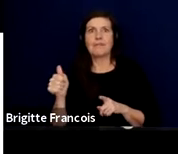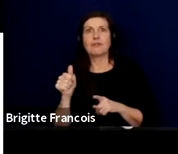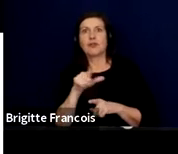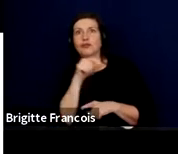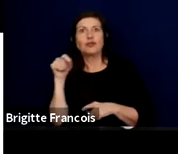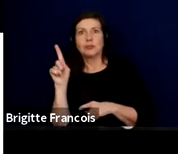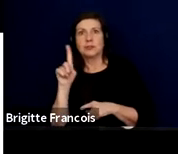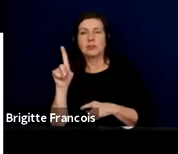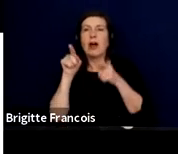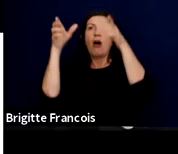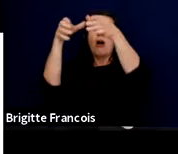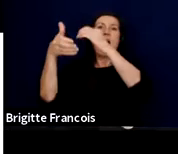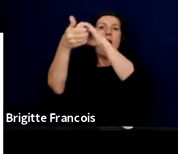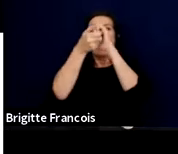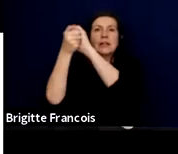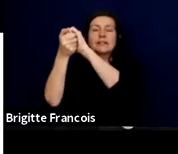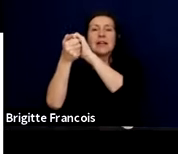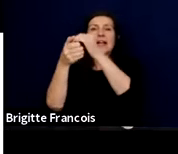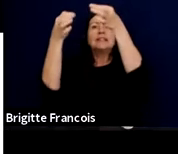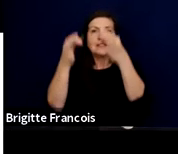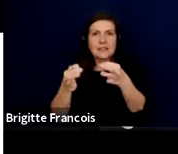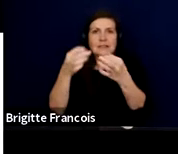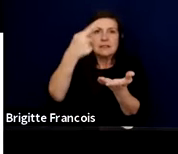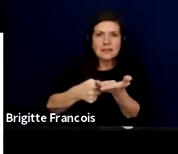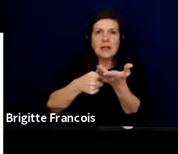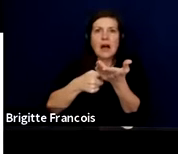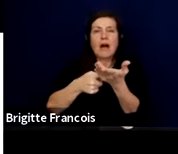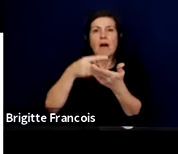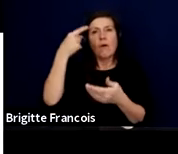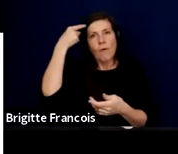the participants. I would like the